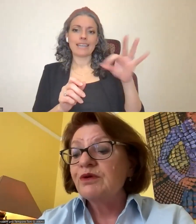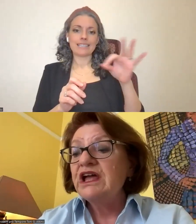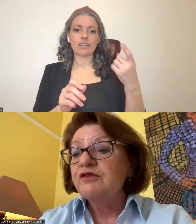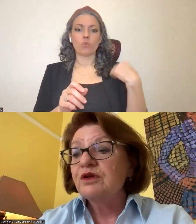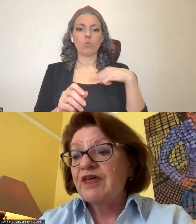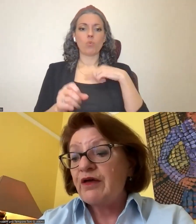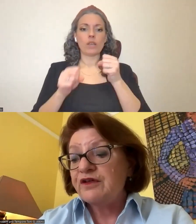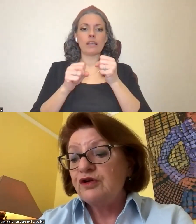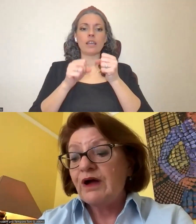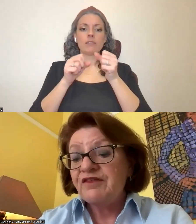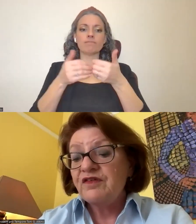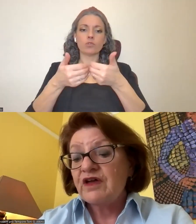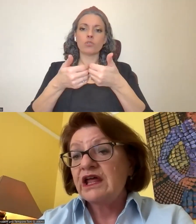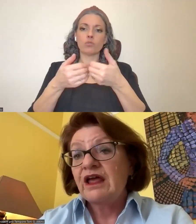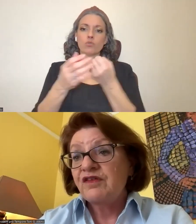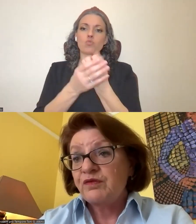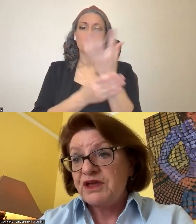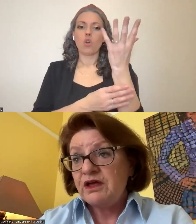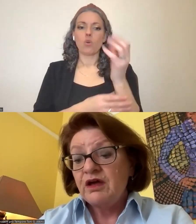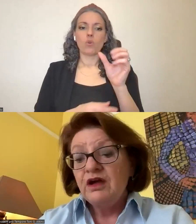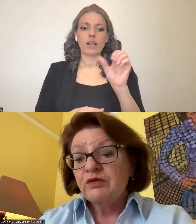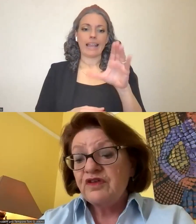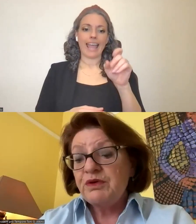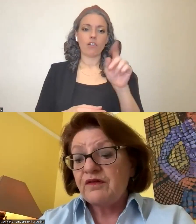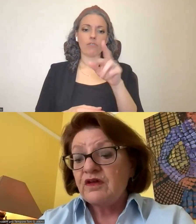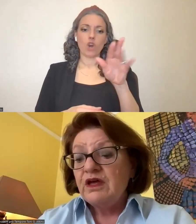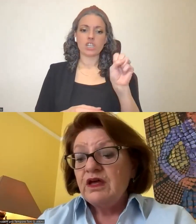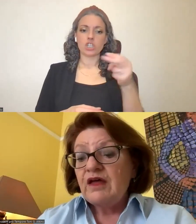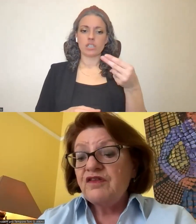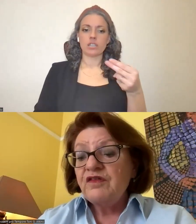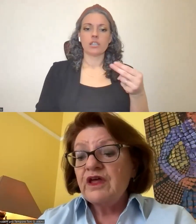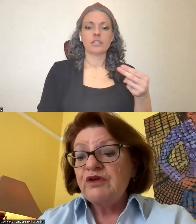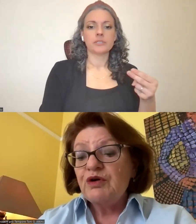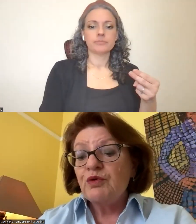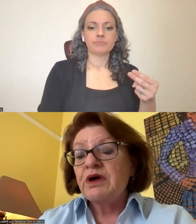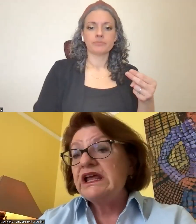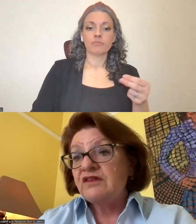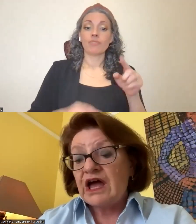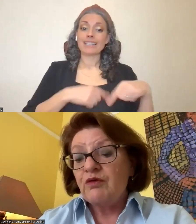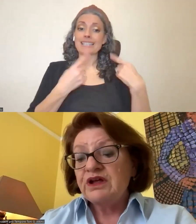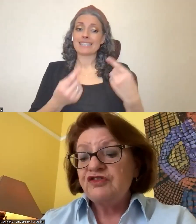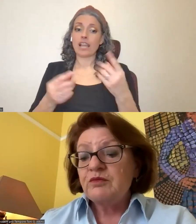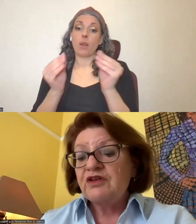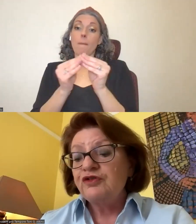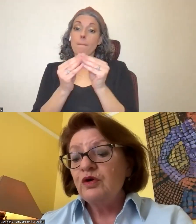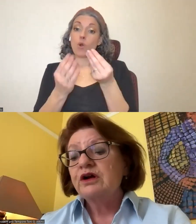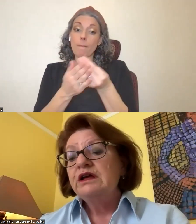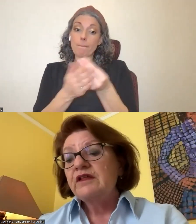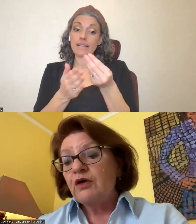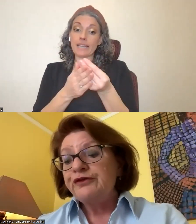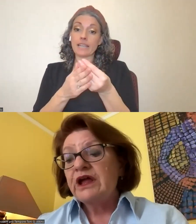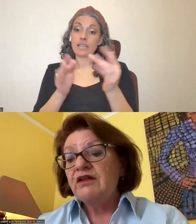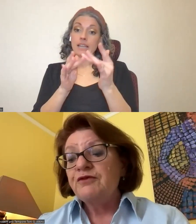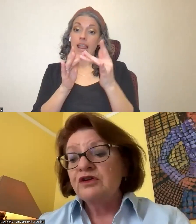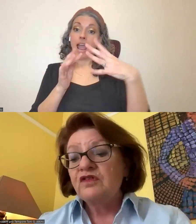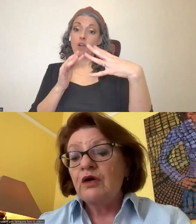include 300,000 new SSI and SSP recipients. And since then, we put more money into outreach to make sure that